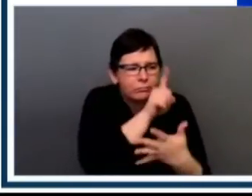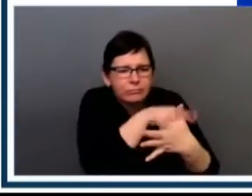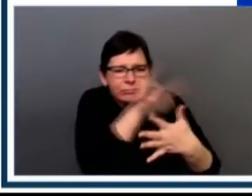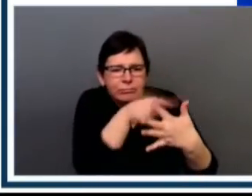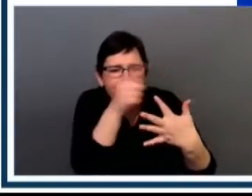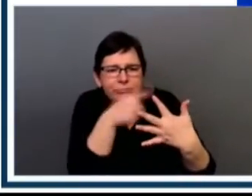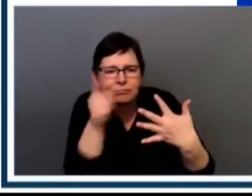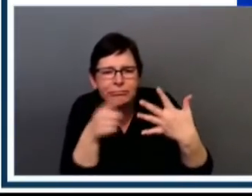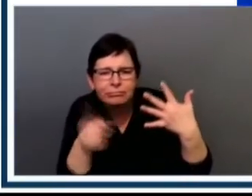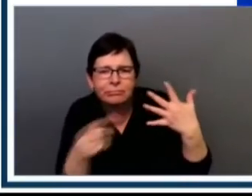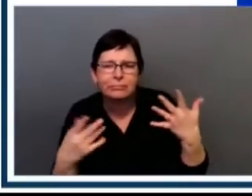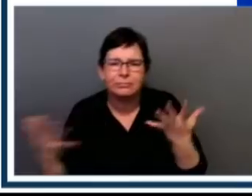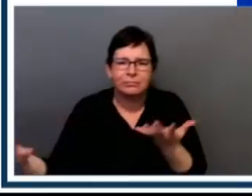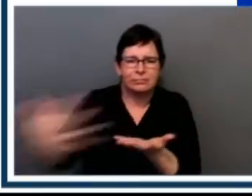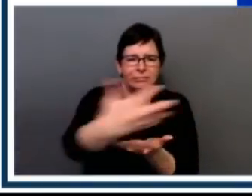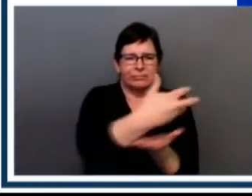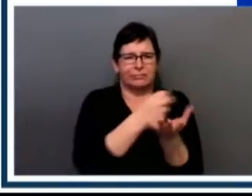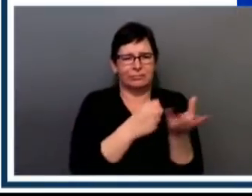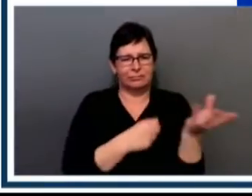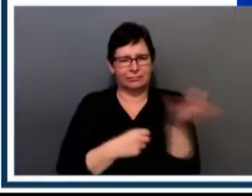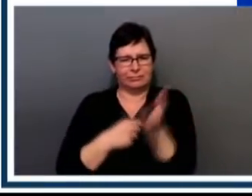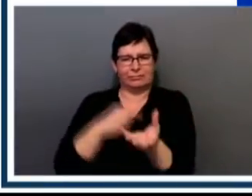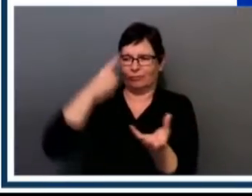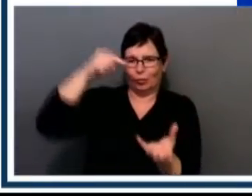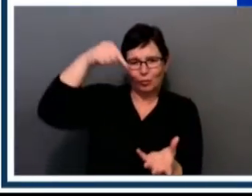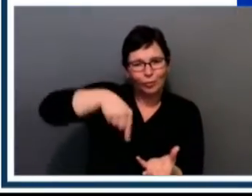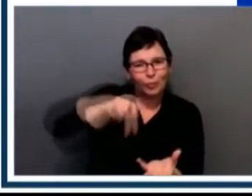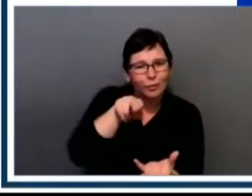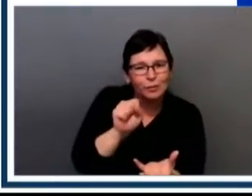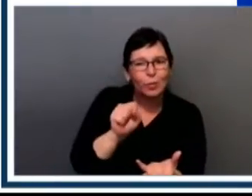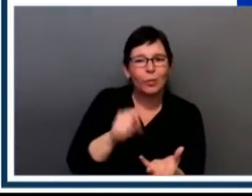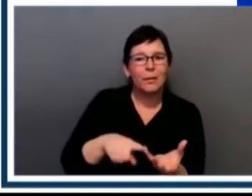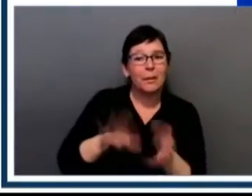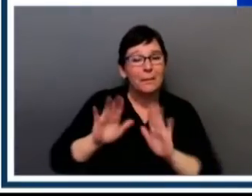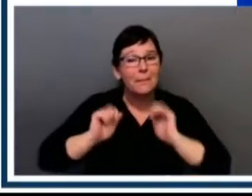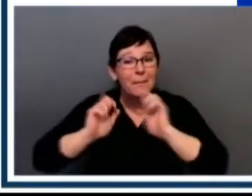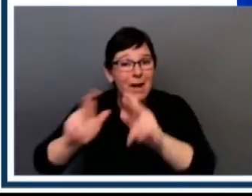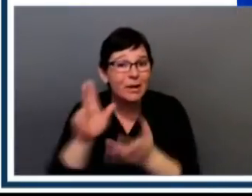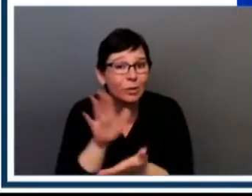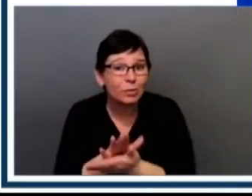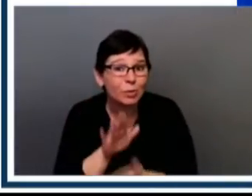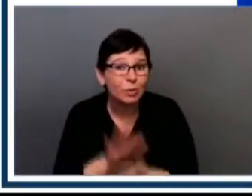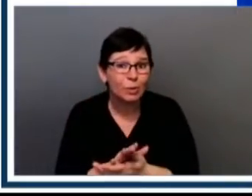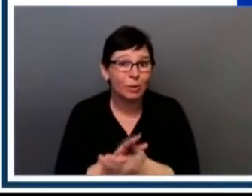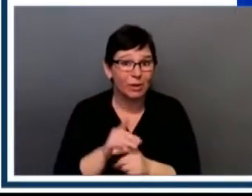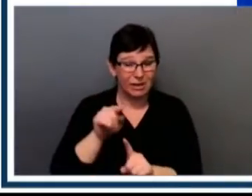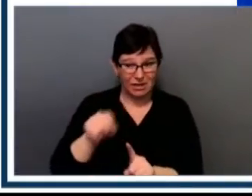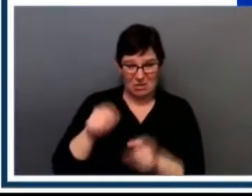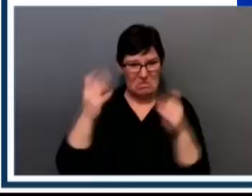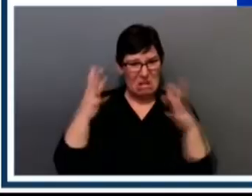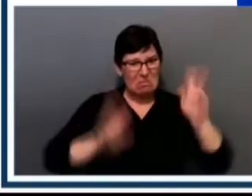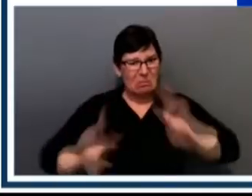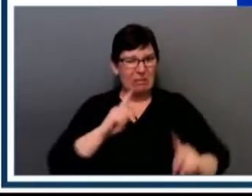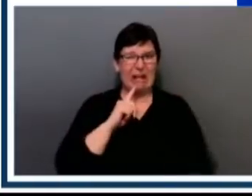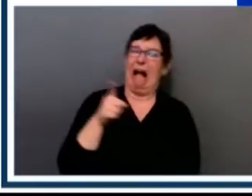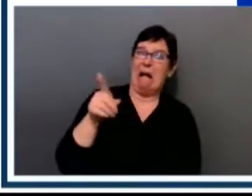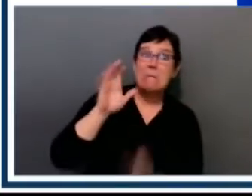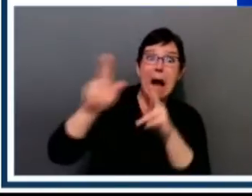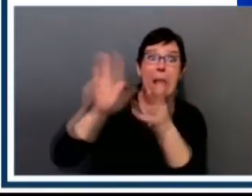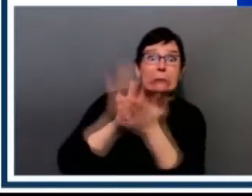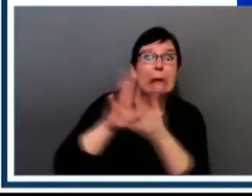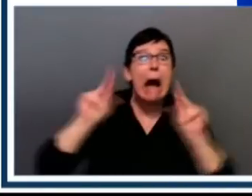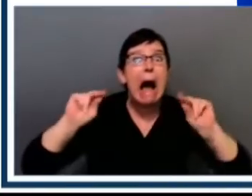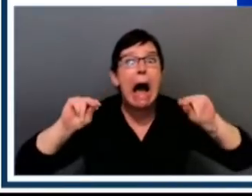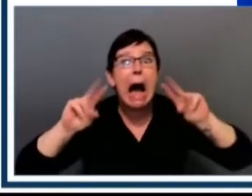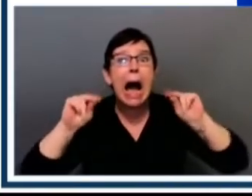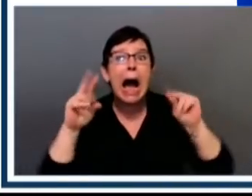even saw some media reports saying it won't last a week. They'll be shutting it back down. The return to school has it's not been without its